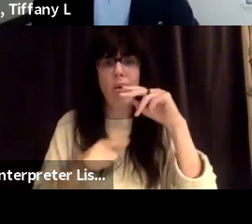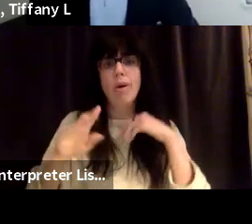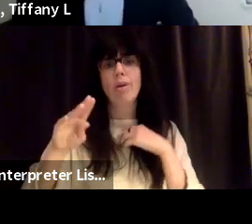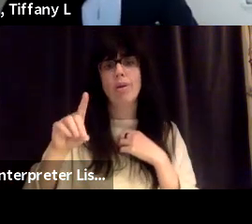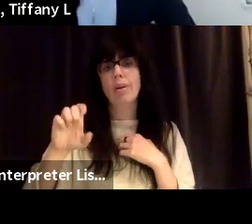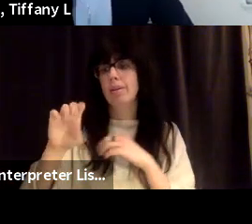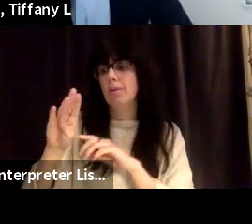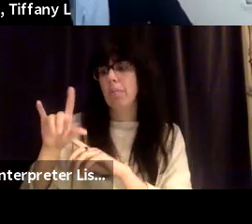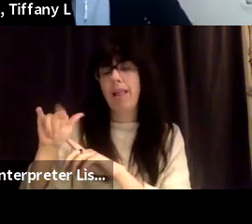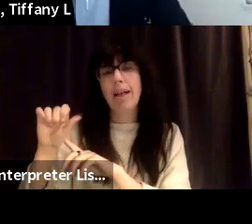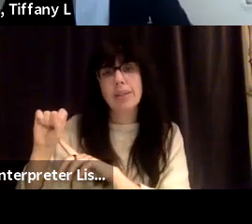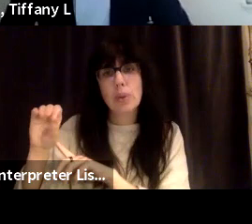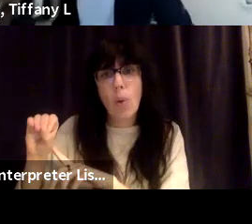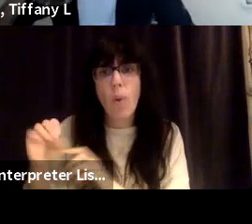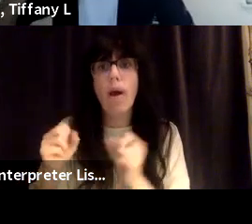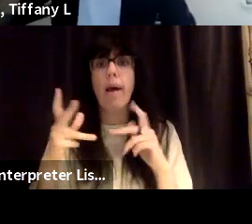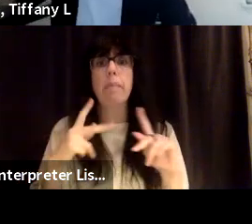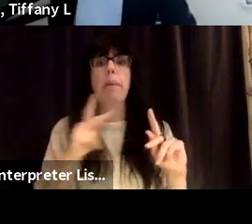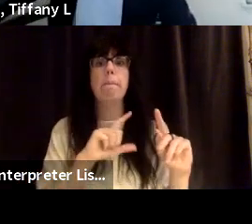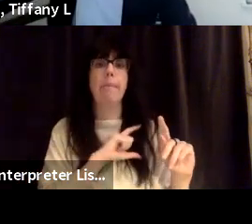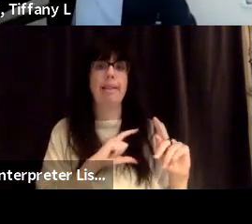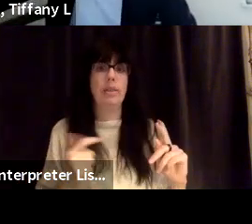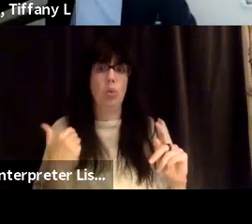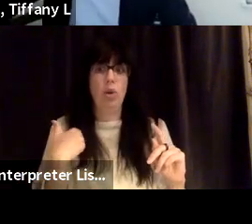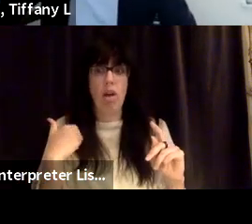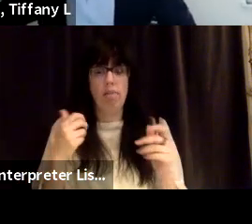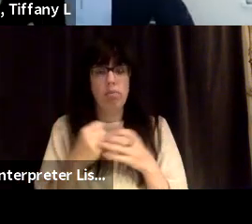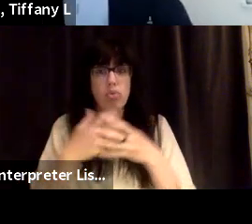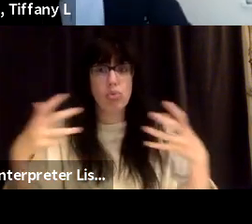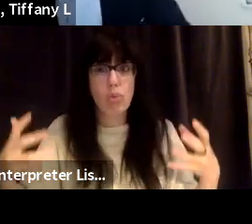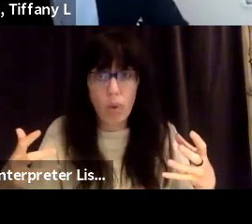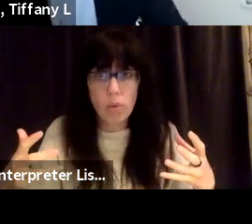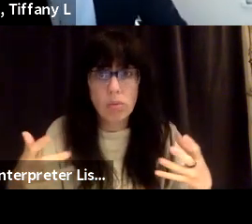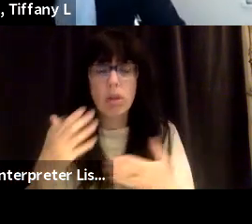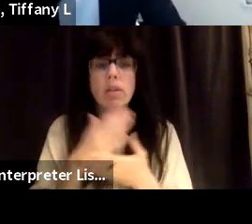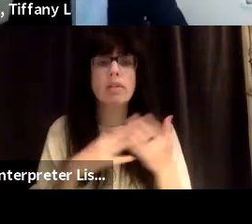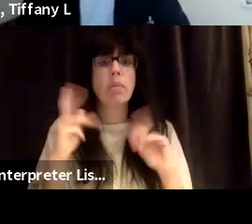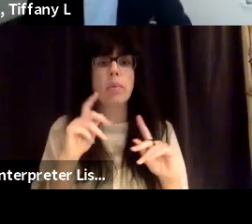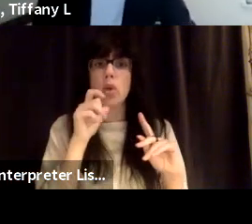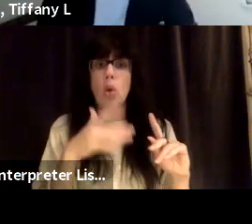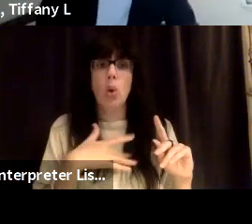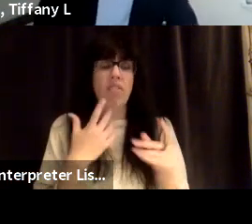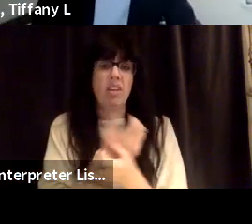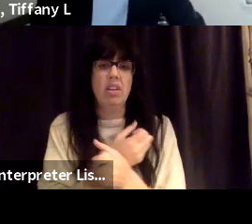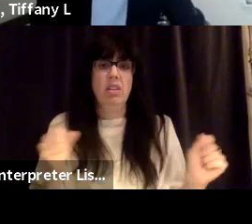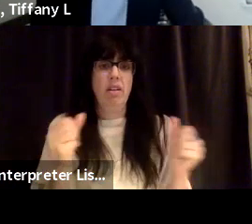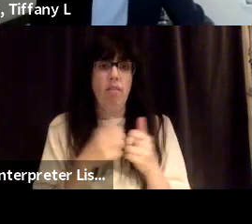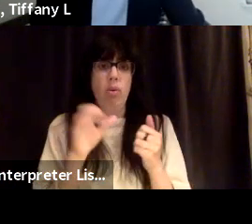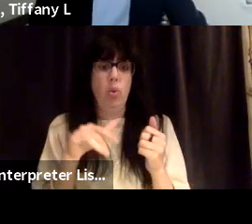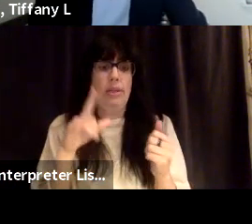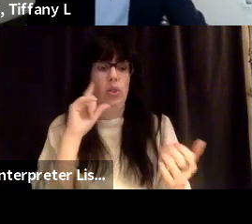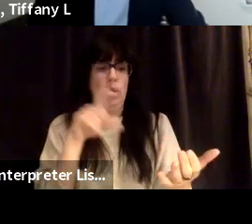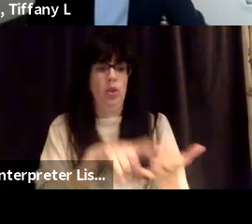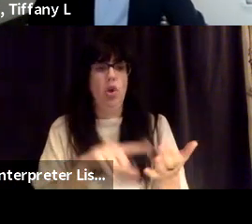of police has grown. It has not, it doesn't make certain people feel safe. And I think we need to acknowledge the way that the NYPD